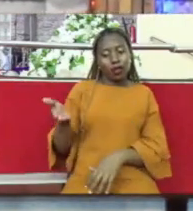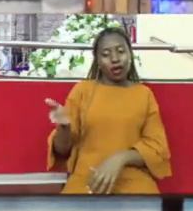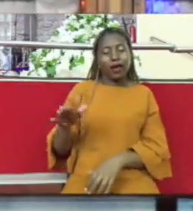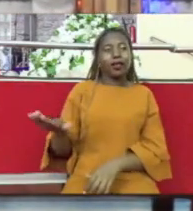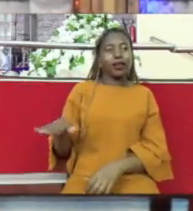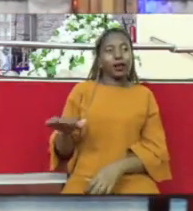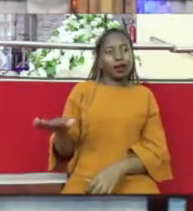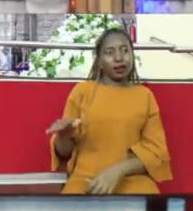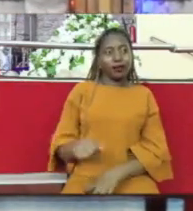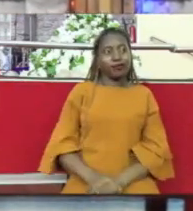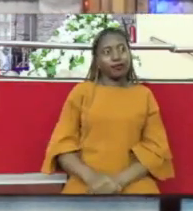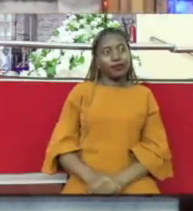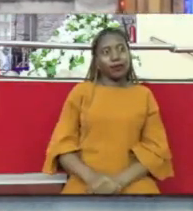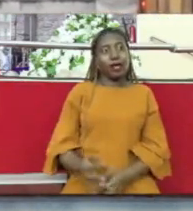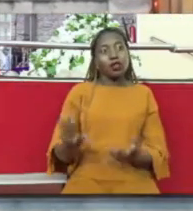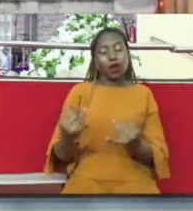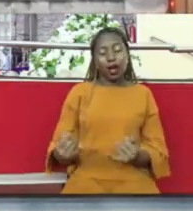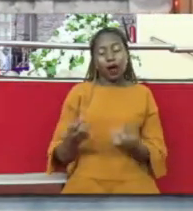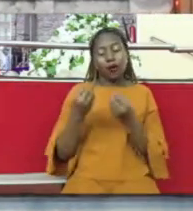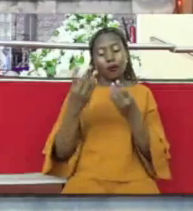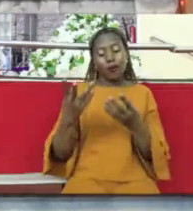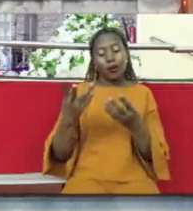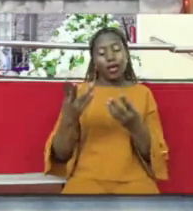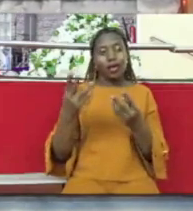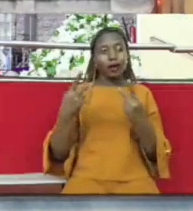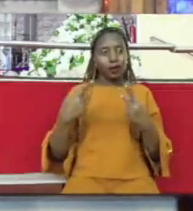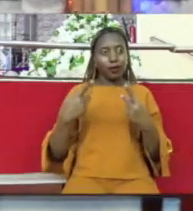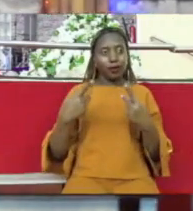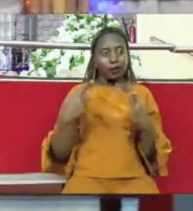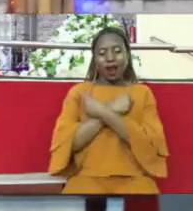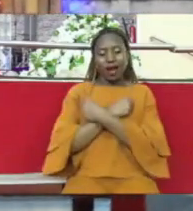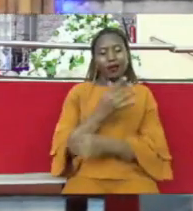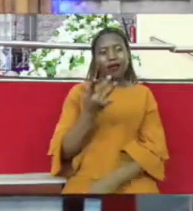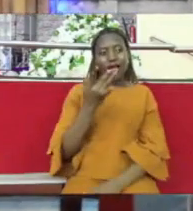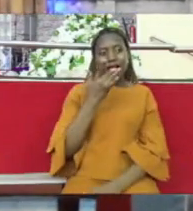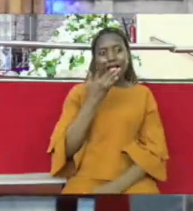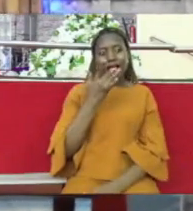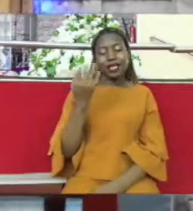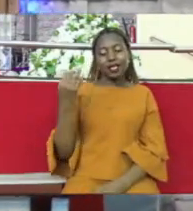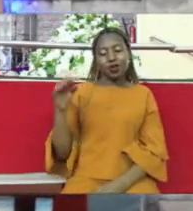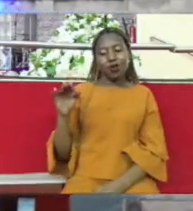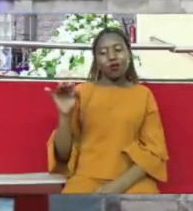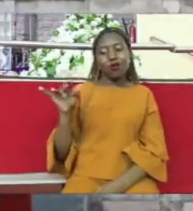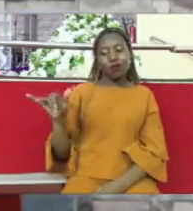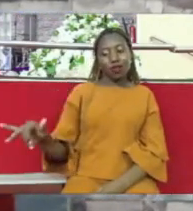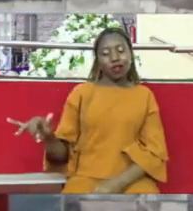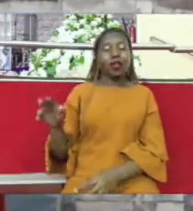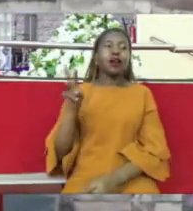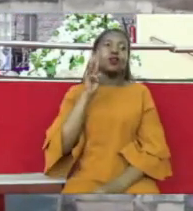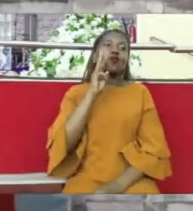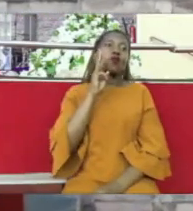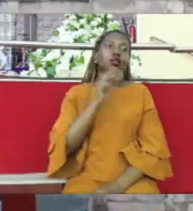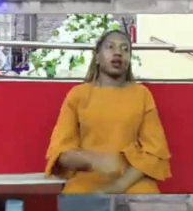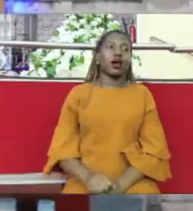katika ile eneo. And so most people loved the taste of that water. Na hivyo watu wengi wakapendezwa na ladha ya yale maji. But Jesus is like telling